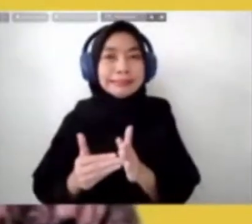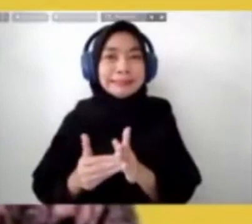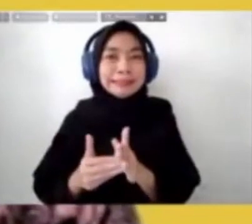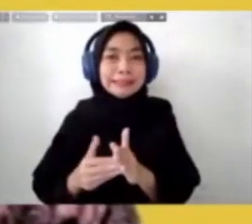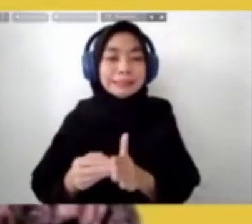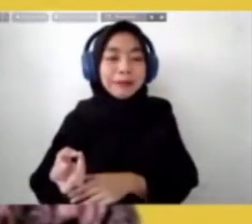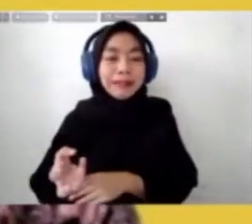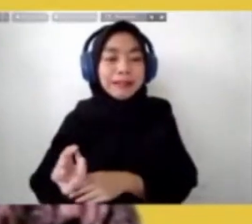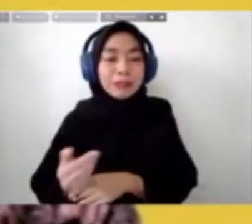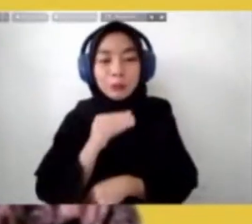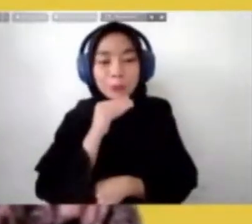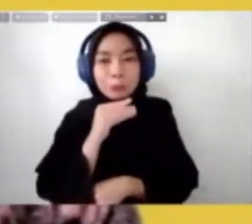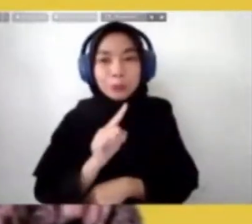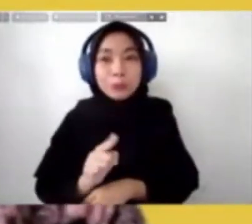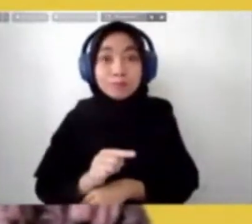Can you please